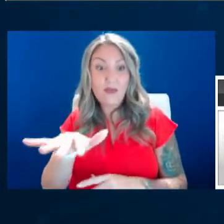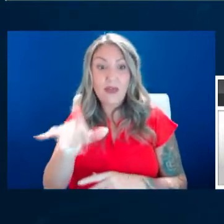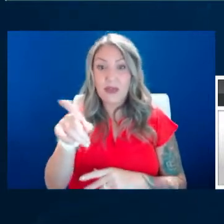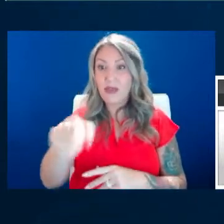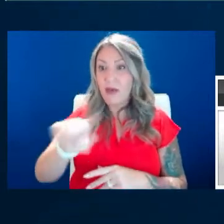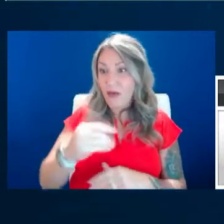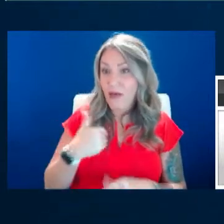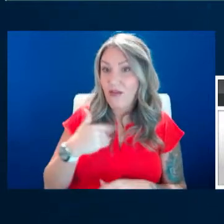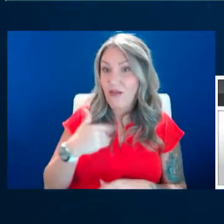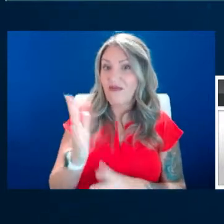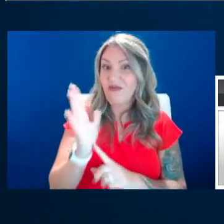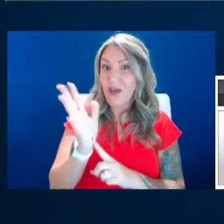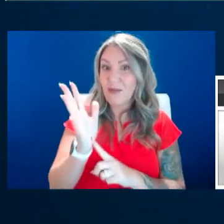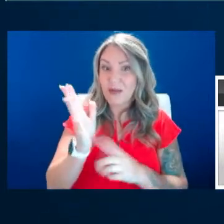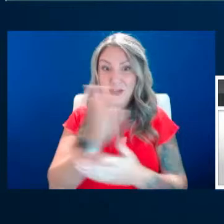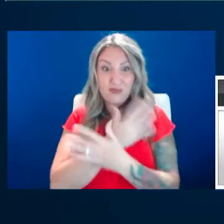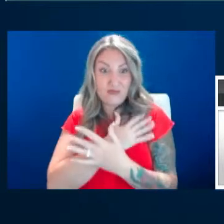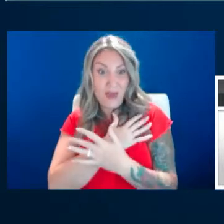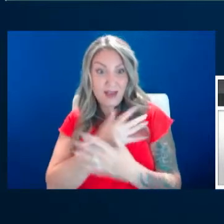rest?